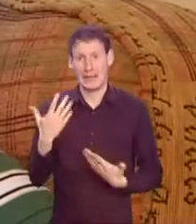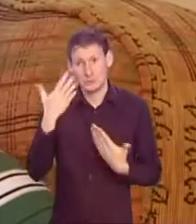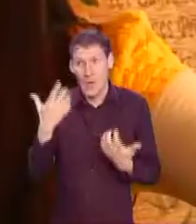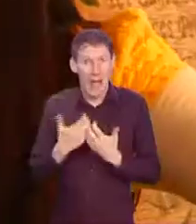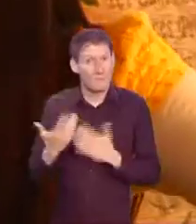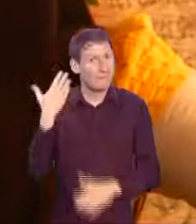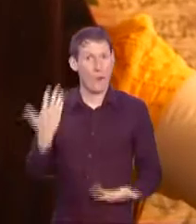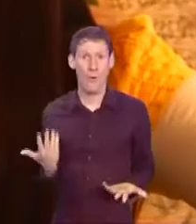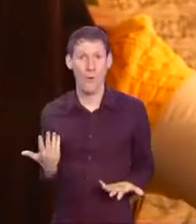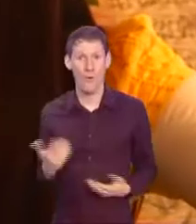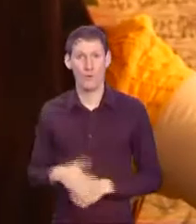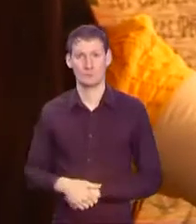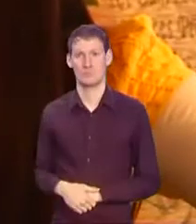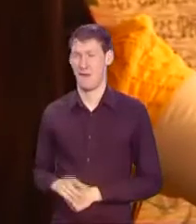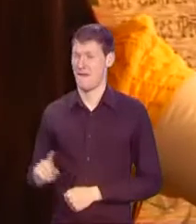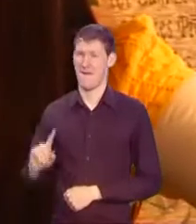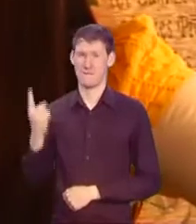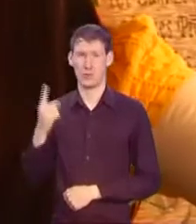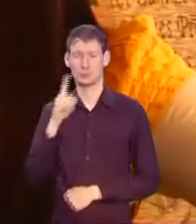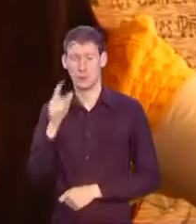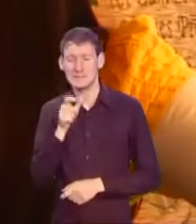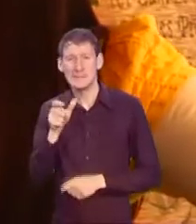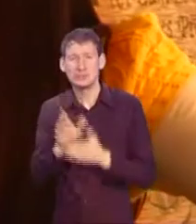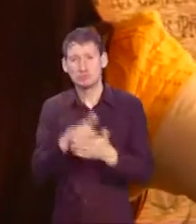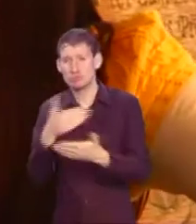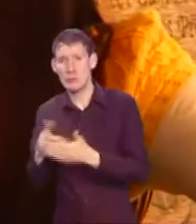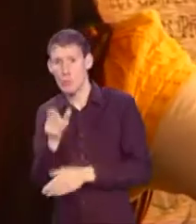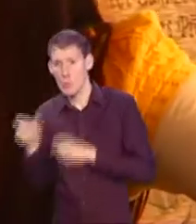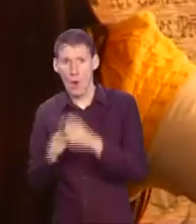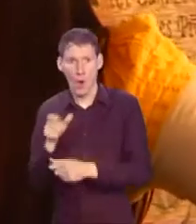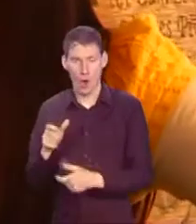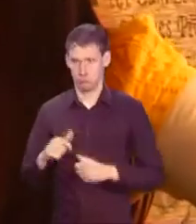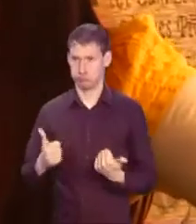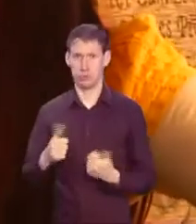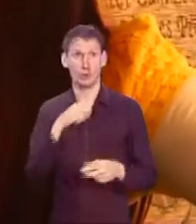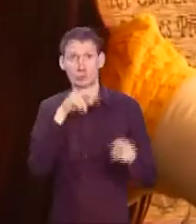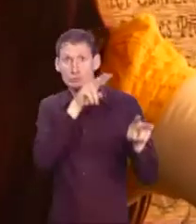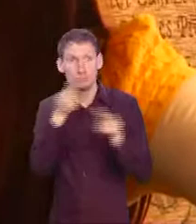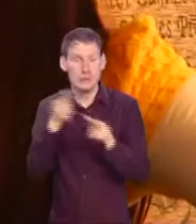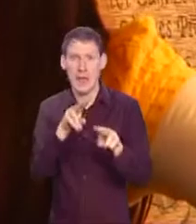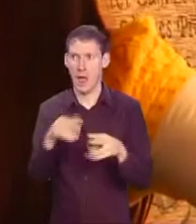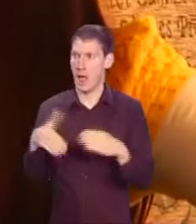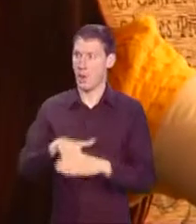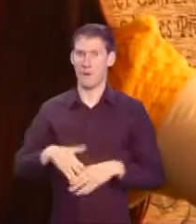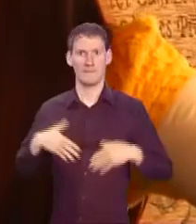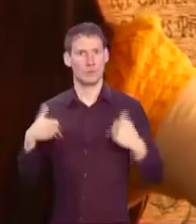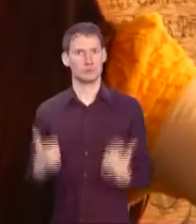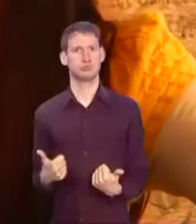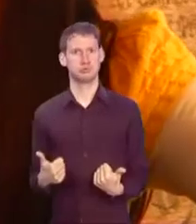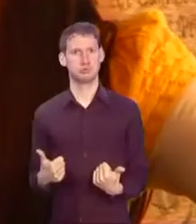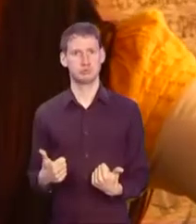how. It was the first time we saw speech to text, remember? It was great to be included in something for the first